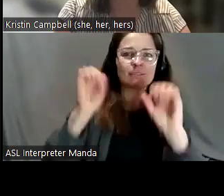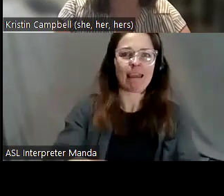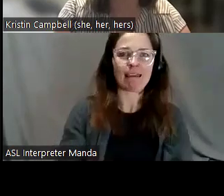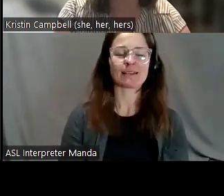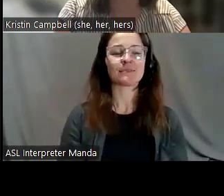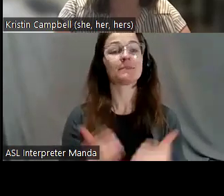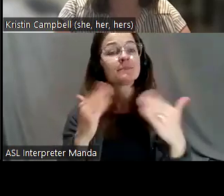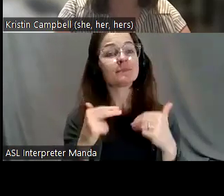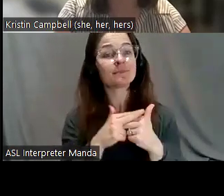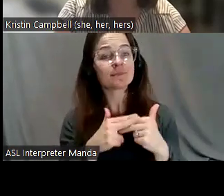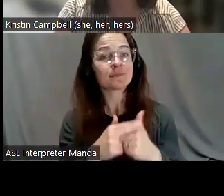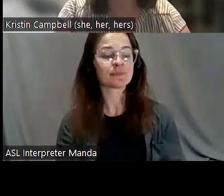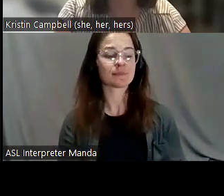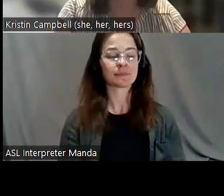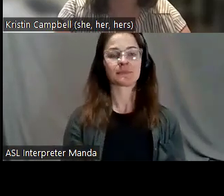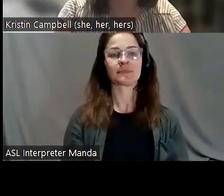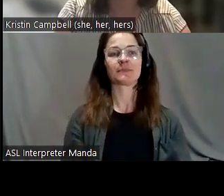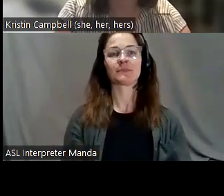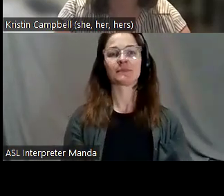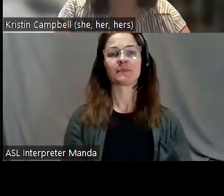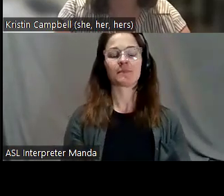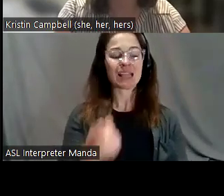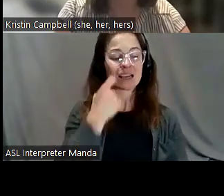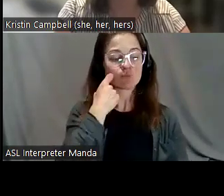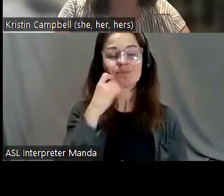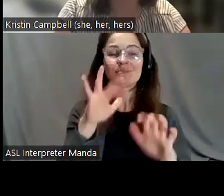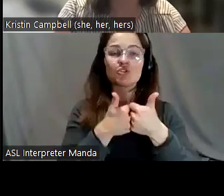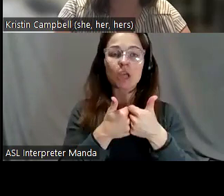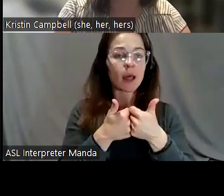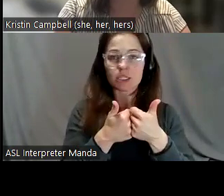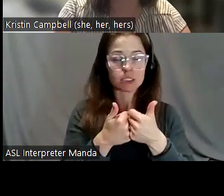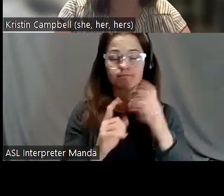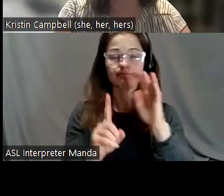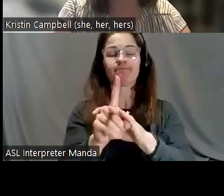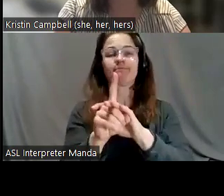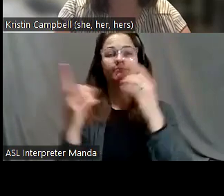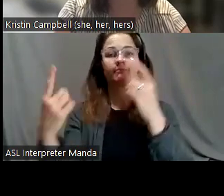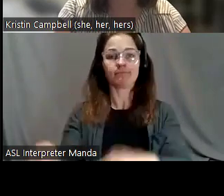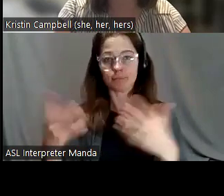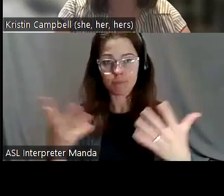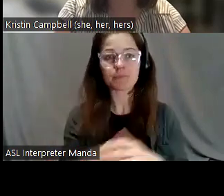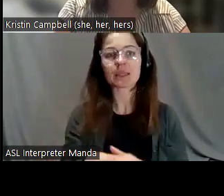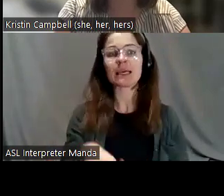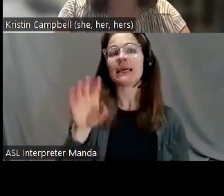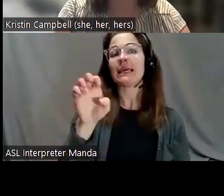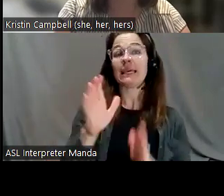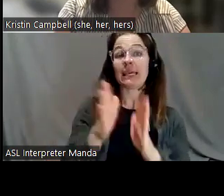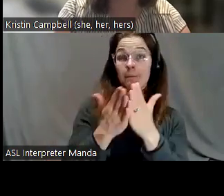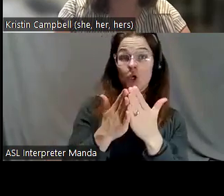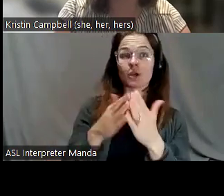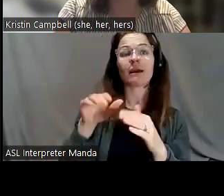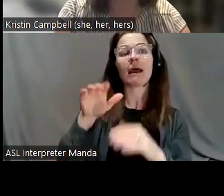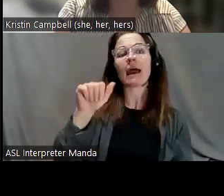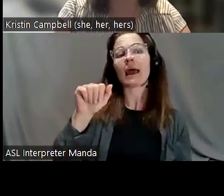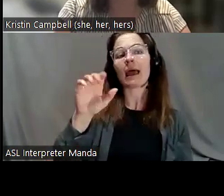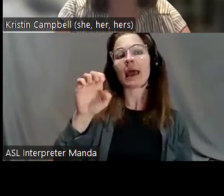So one of the main challenges that had just emerged for us is one of our primary sources of ebooks, Access Text